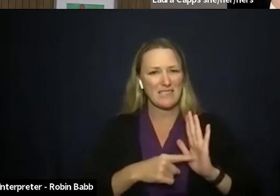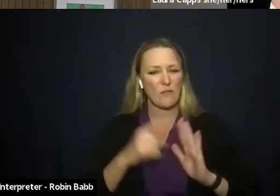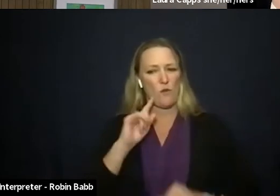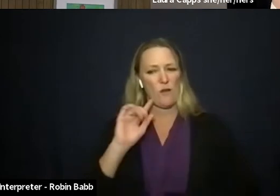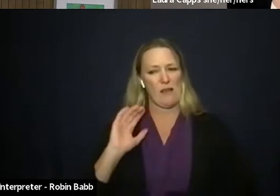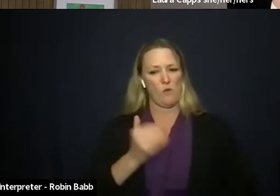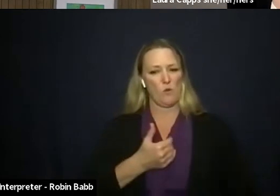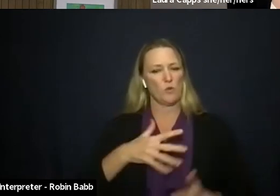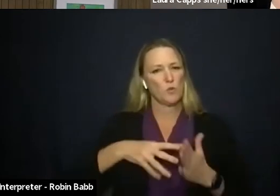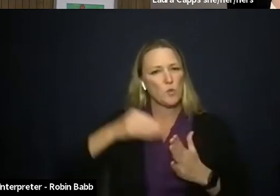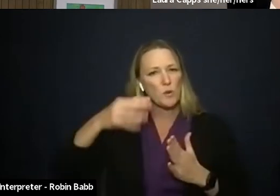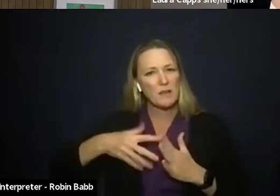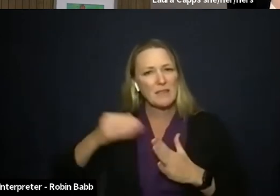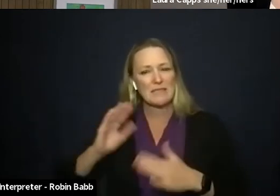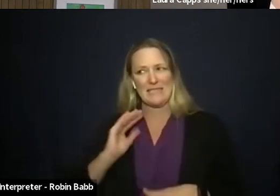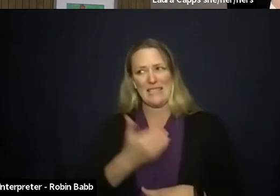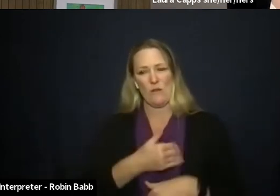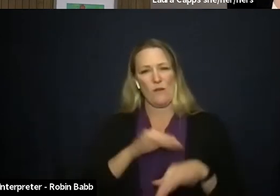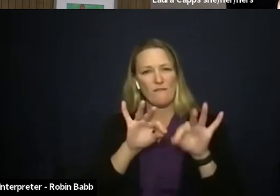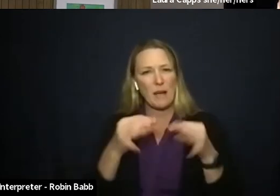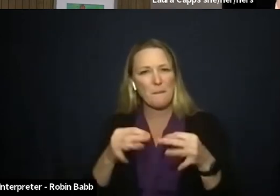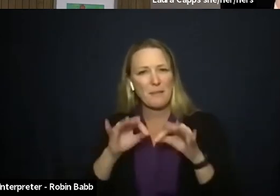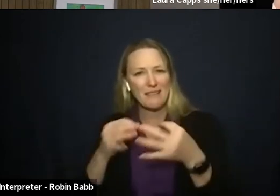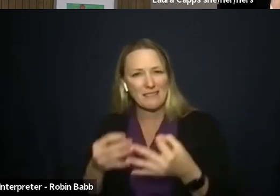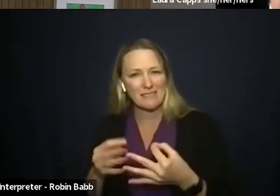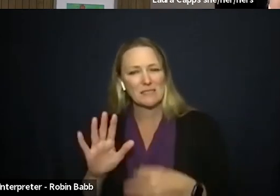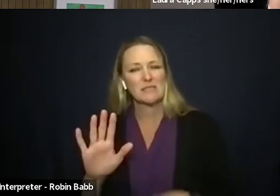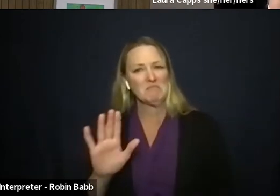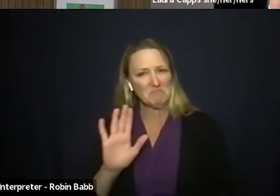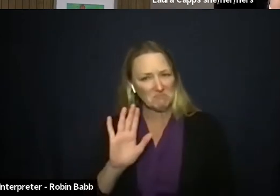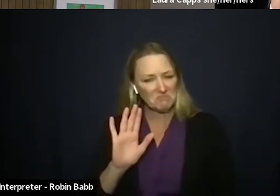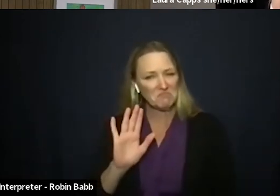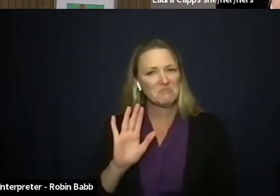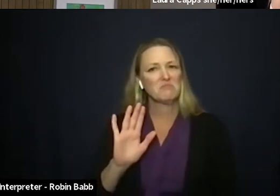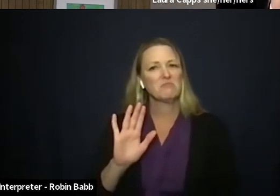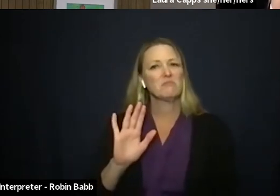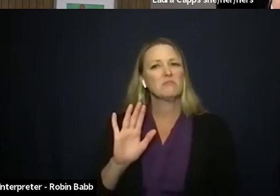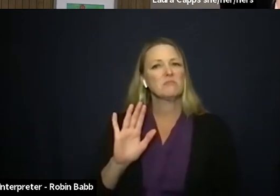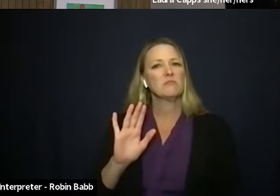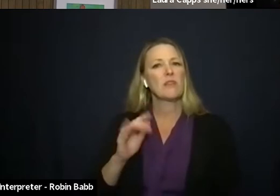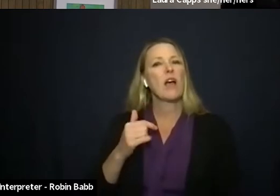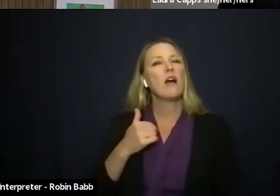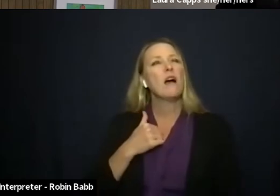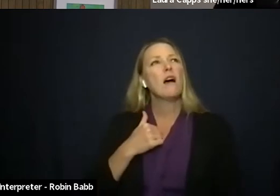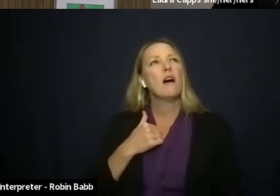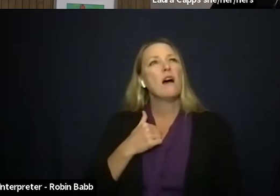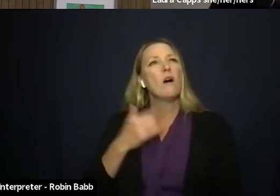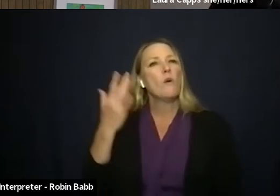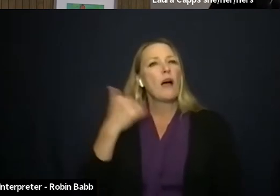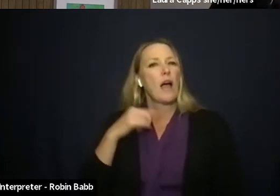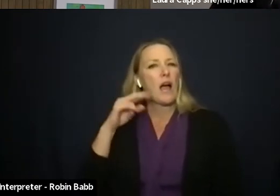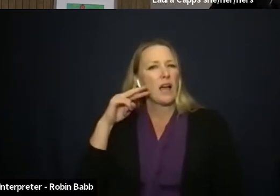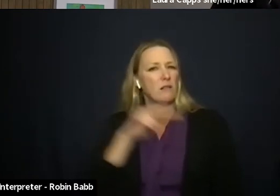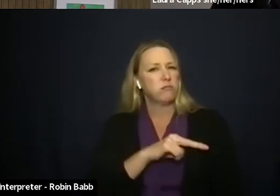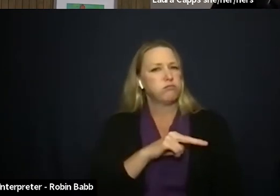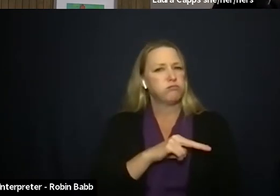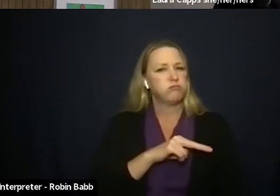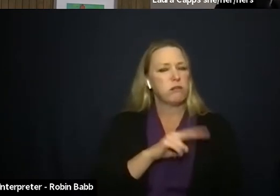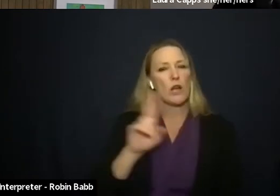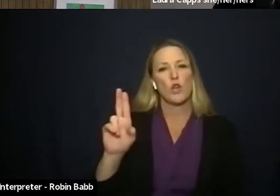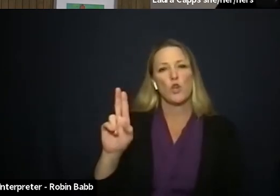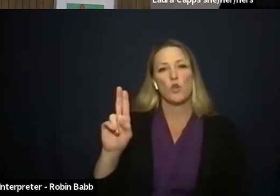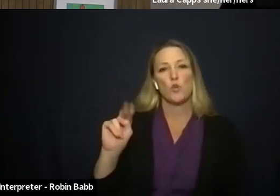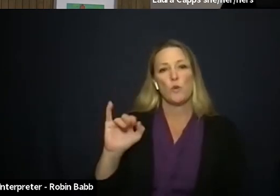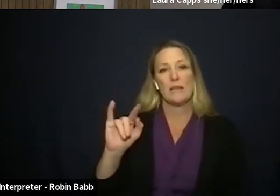families the reason why i looked at the unity map is because